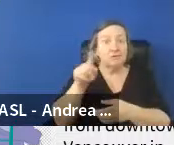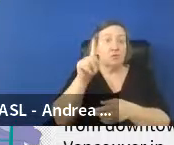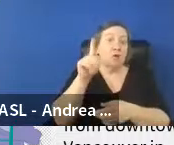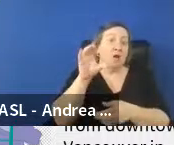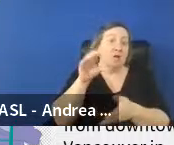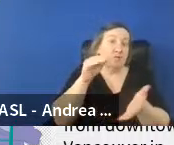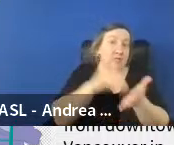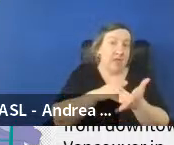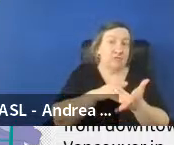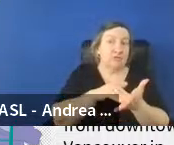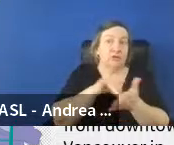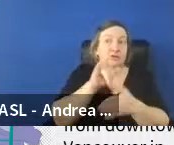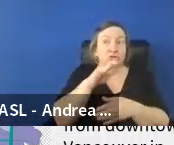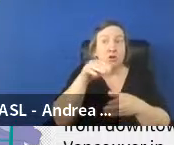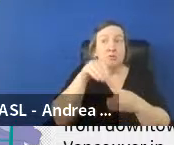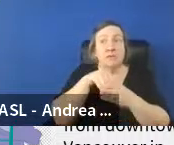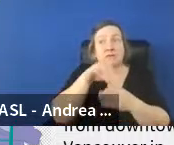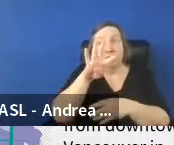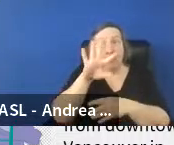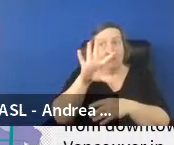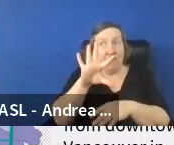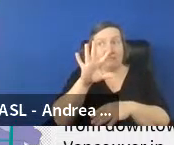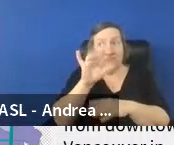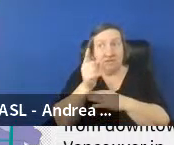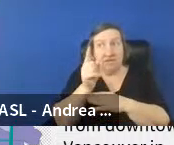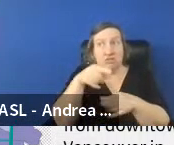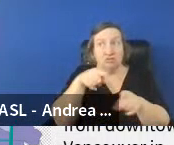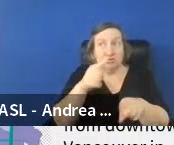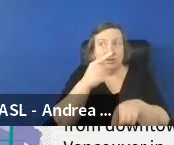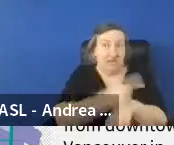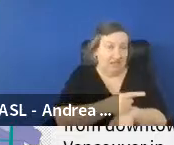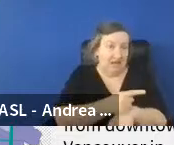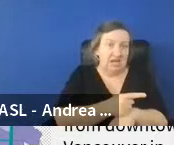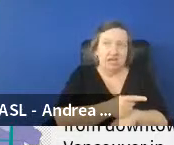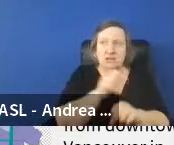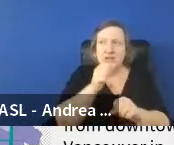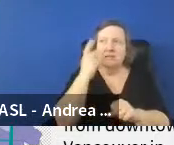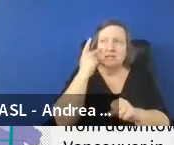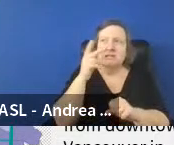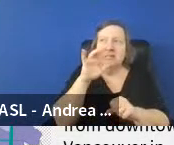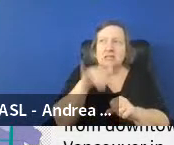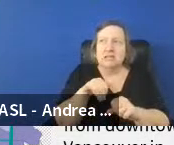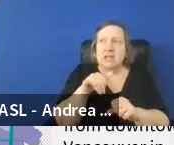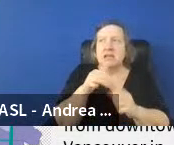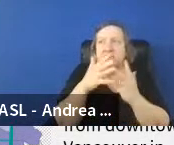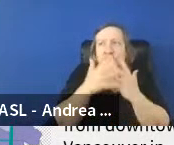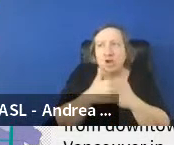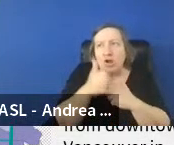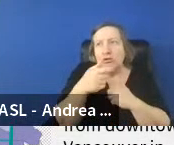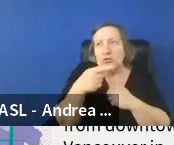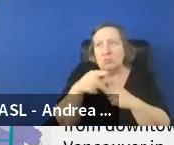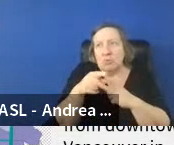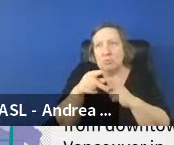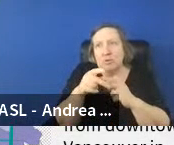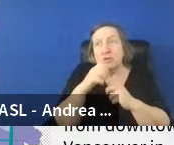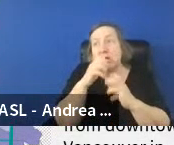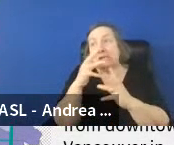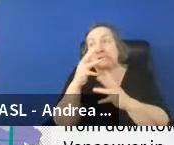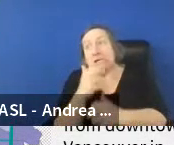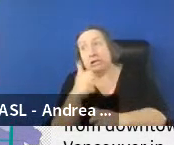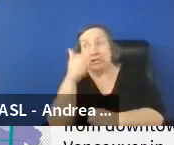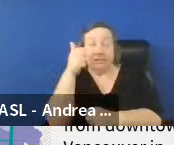within 45 minutes during the midday. That's why you can kind of see it's a little bit darker purple there, but not the darkest